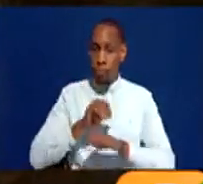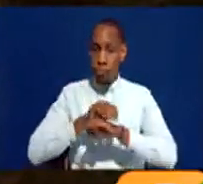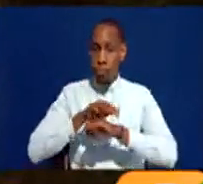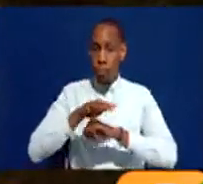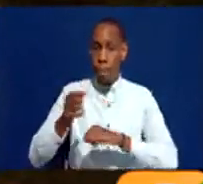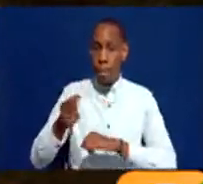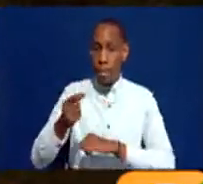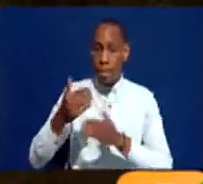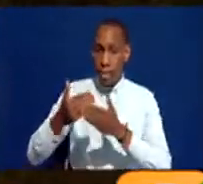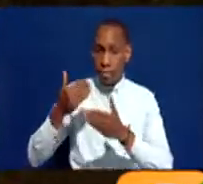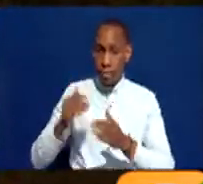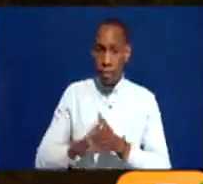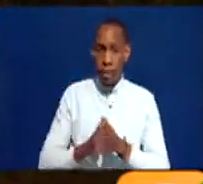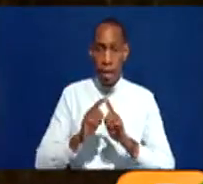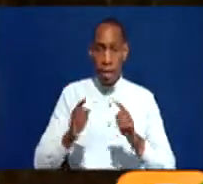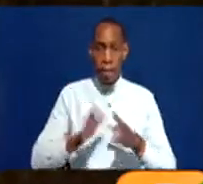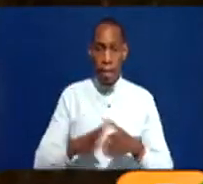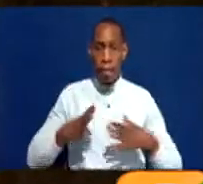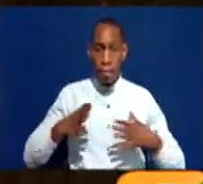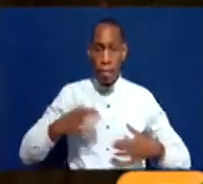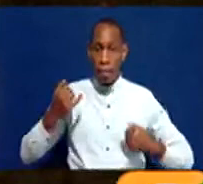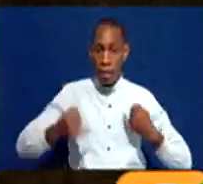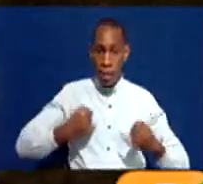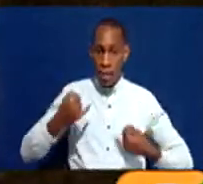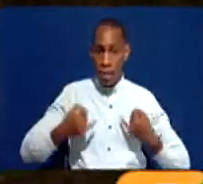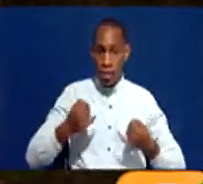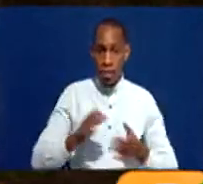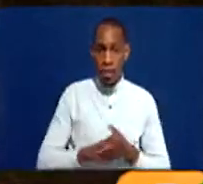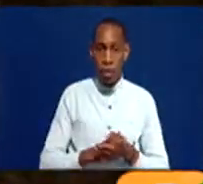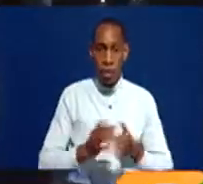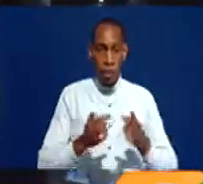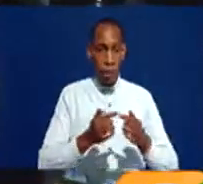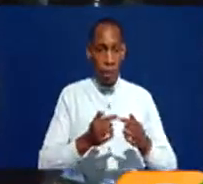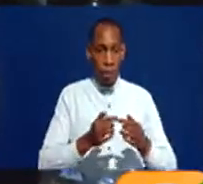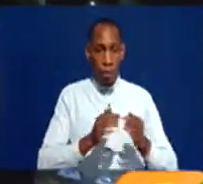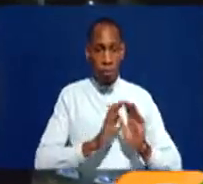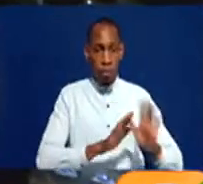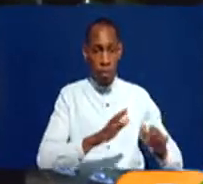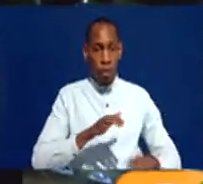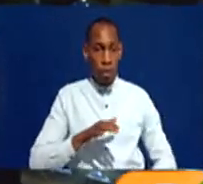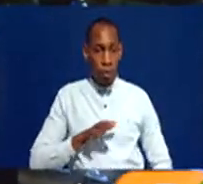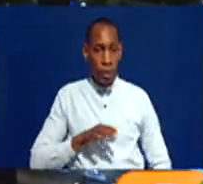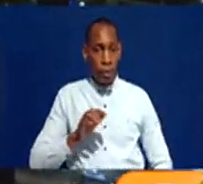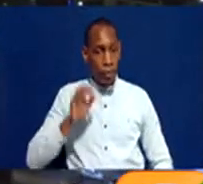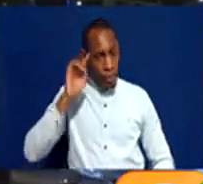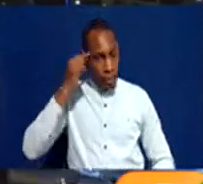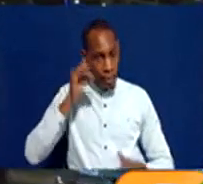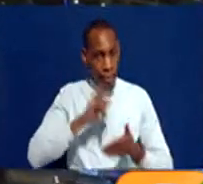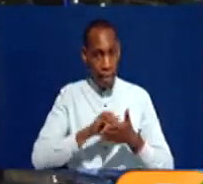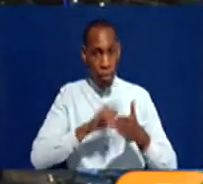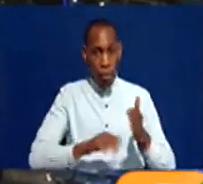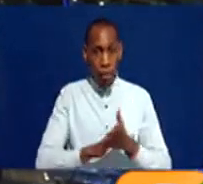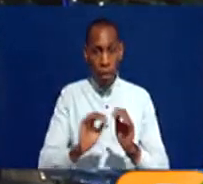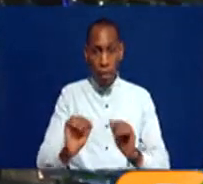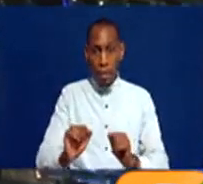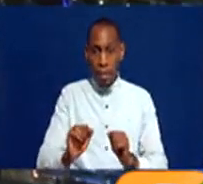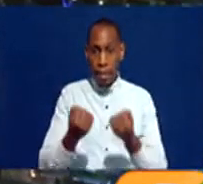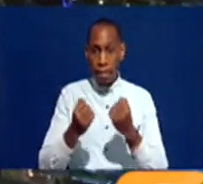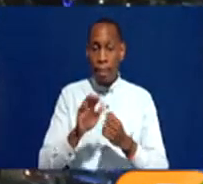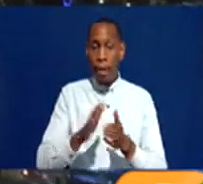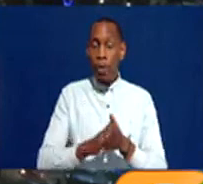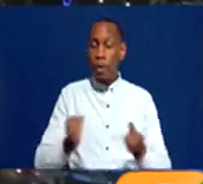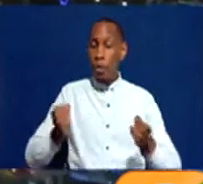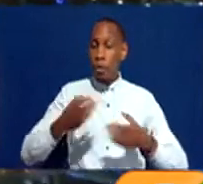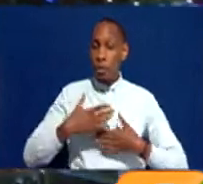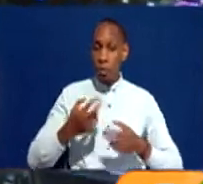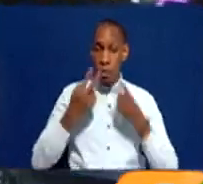recent months. But for male revelers who avoid the opposite gender, thinking that they are safer that way might soon be surprised